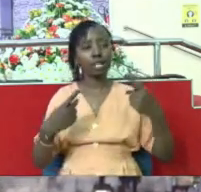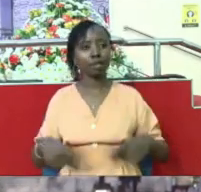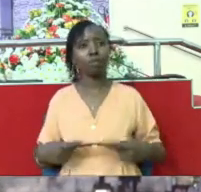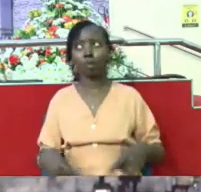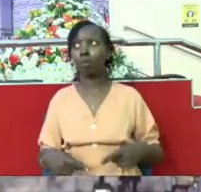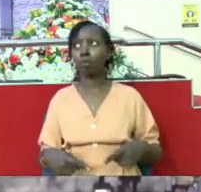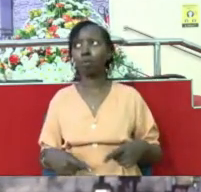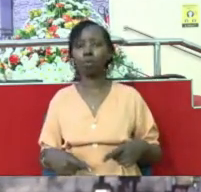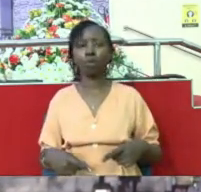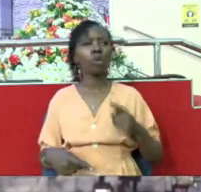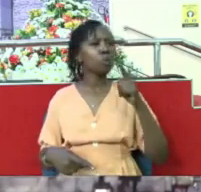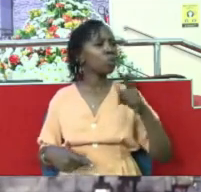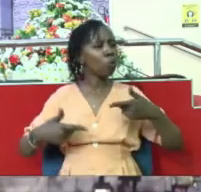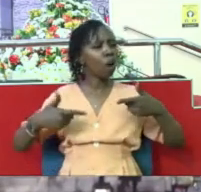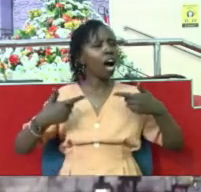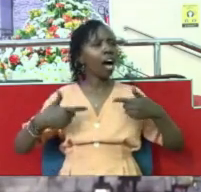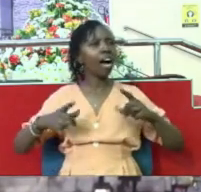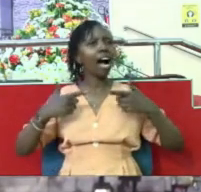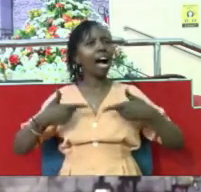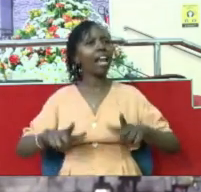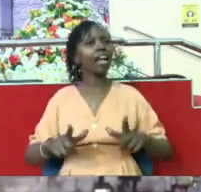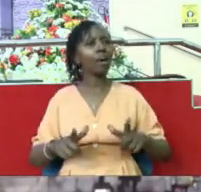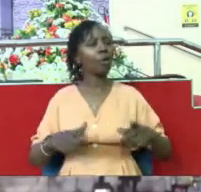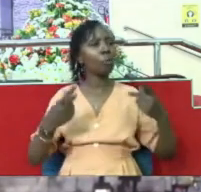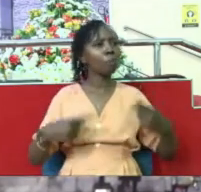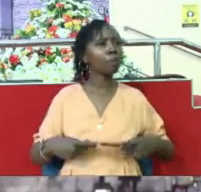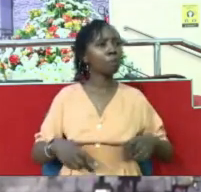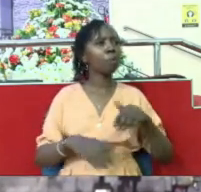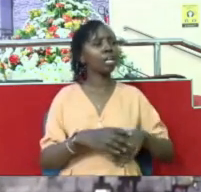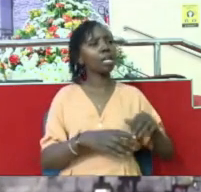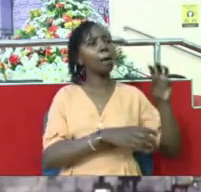are you going to let these people how to do you?